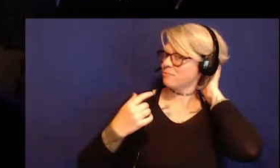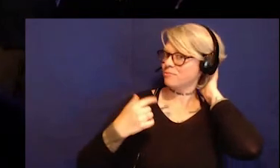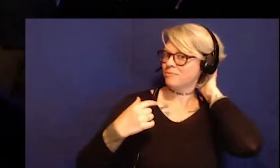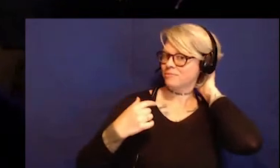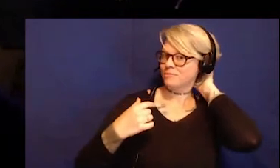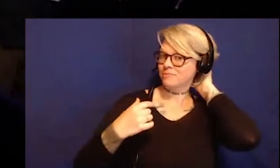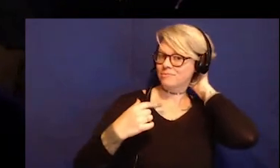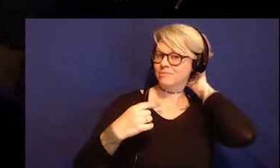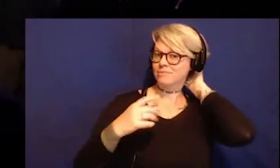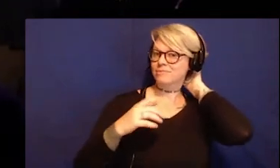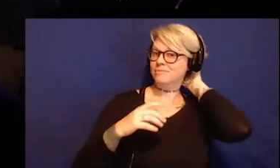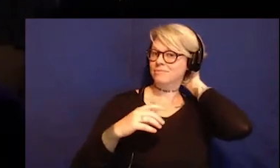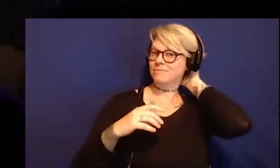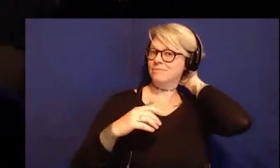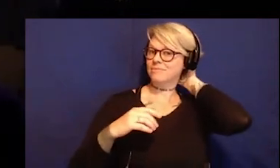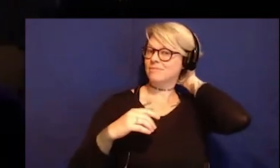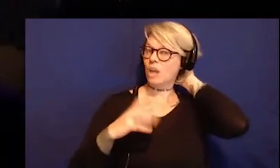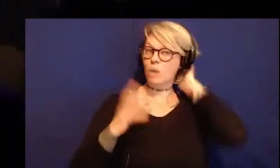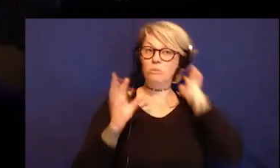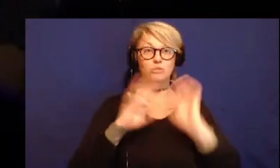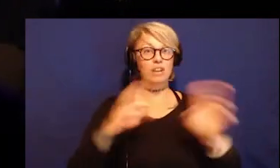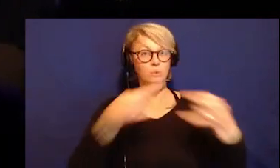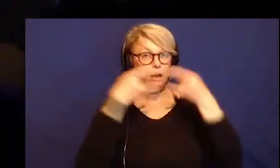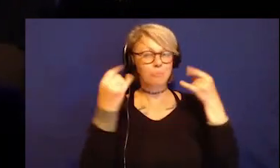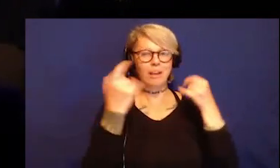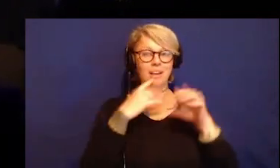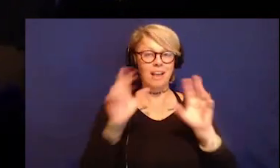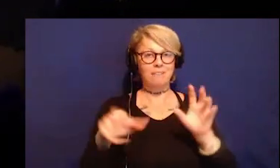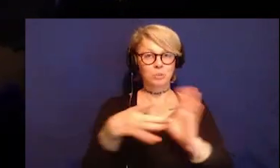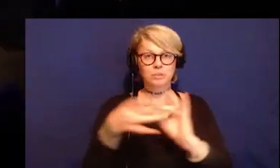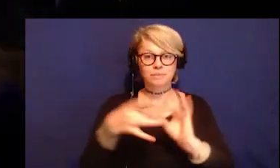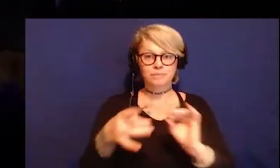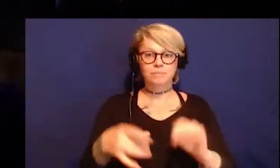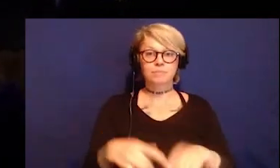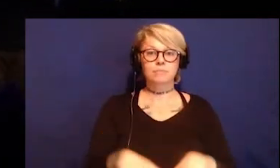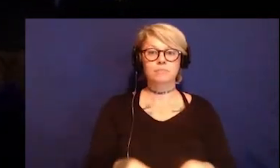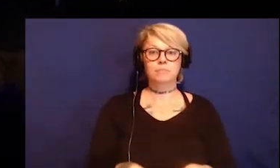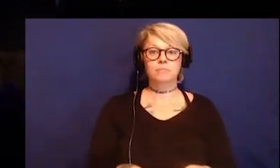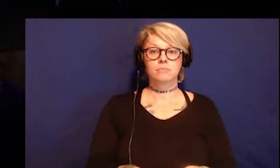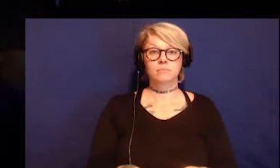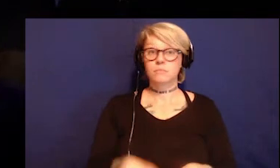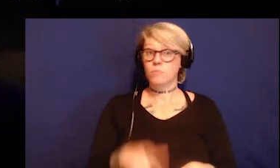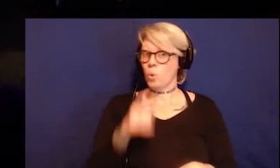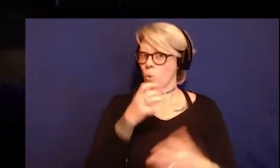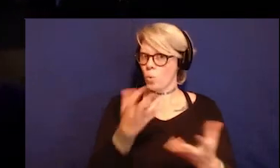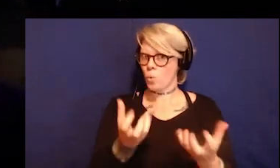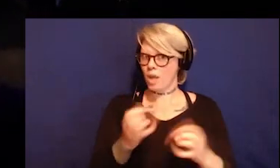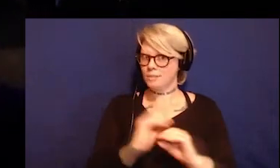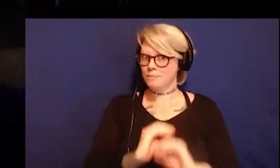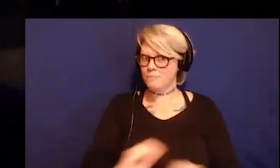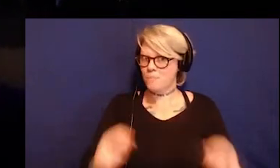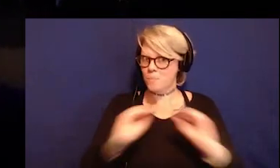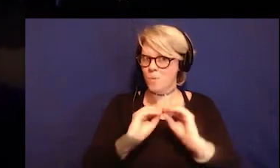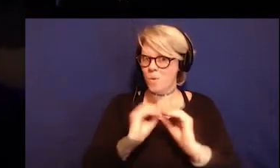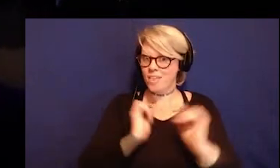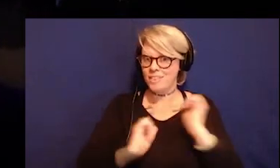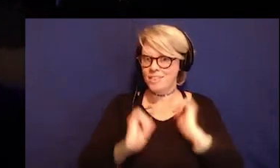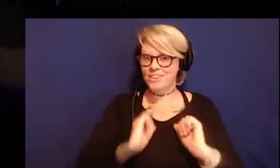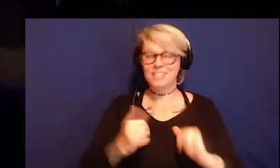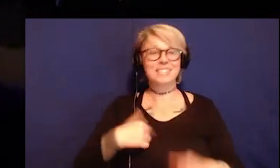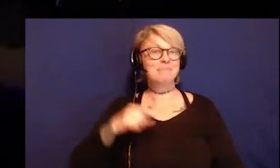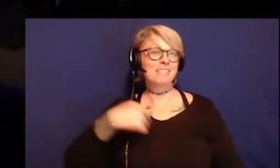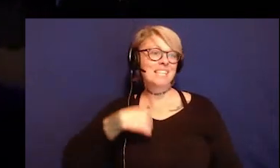mask back on, but I actually have to do the thing first. Up next, who wants more theater? I